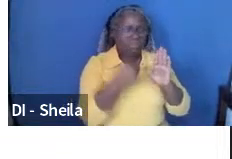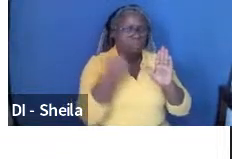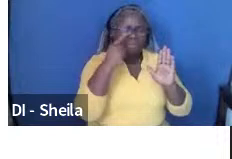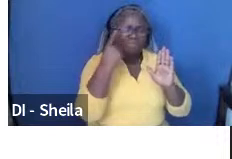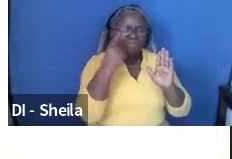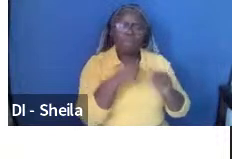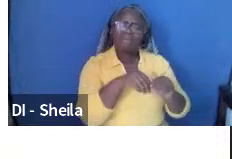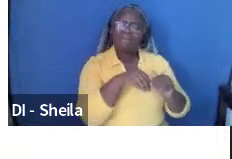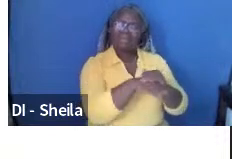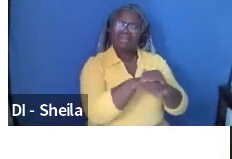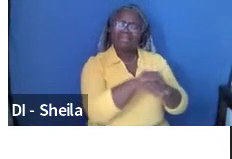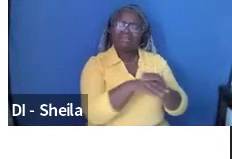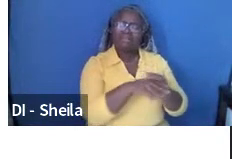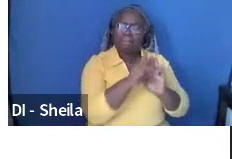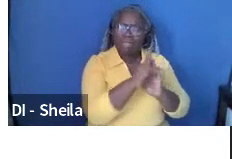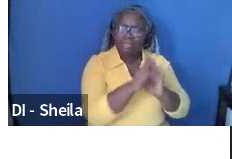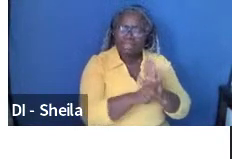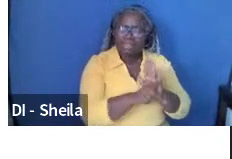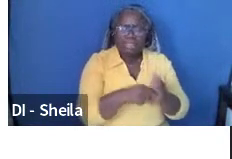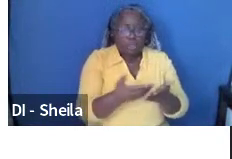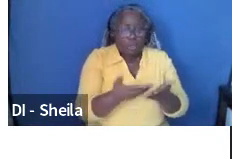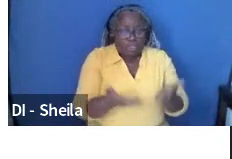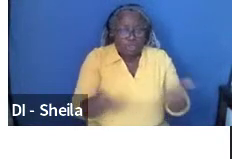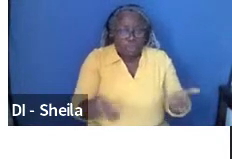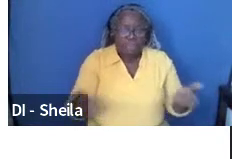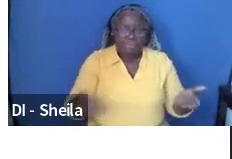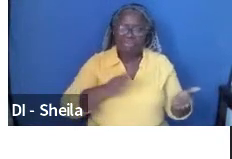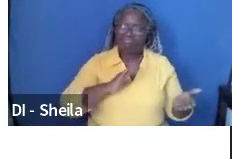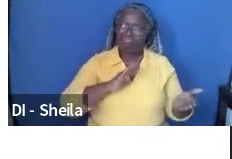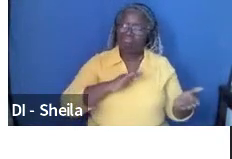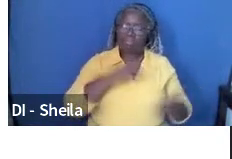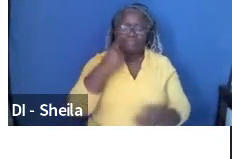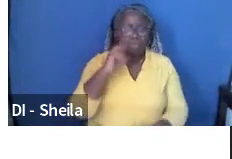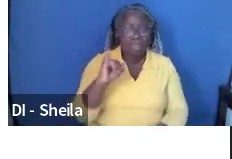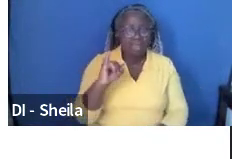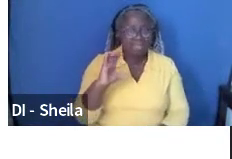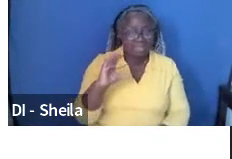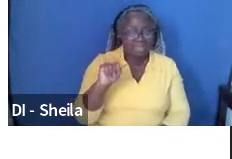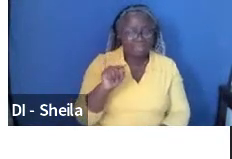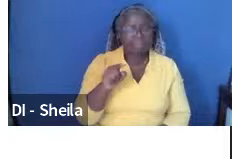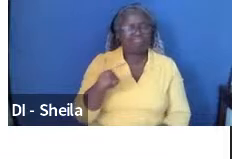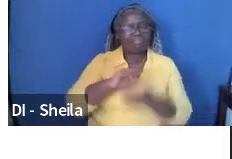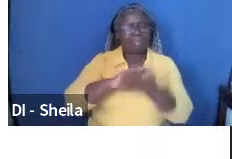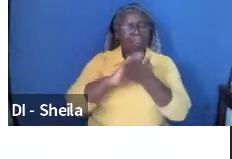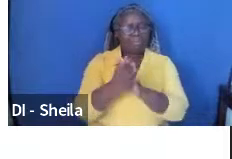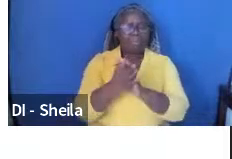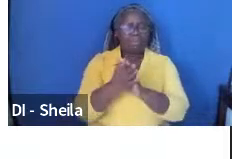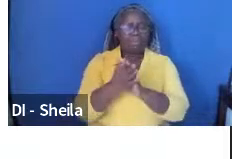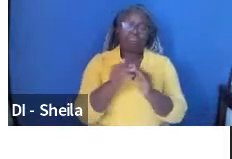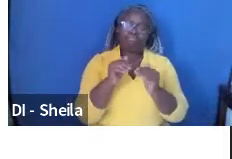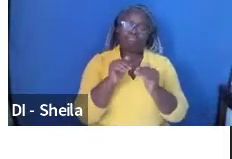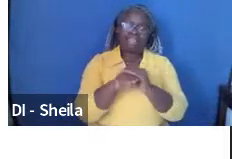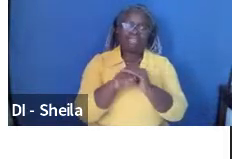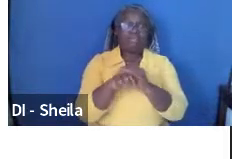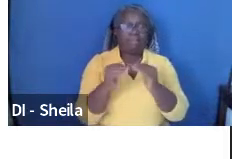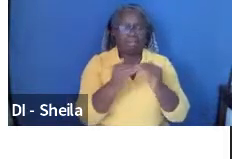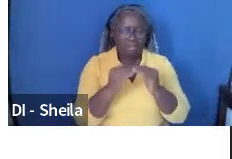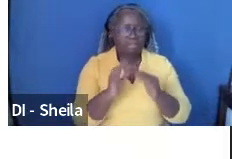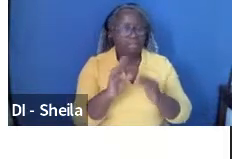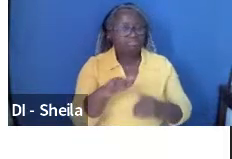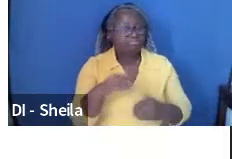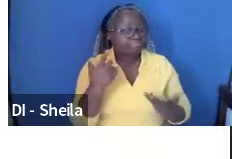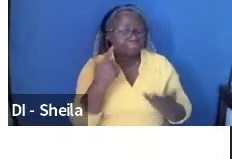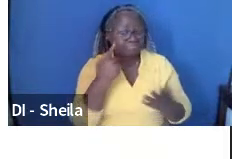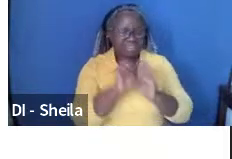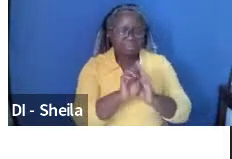in making ICT accessible. Some examples of ICT include computers,